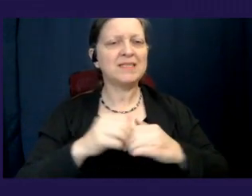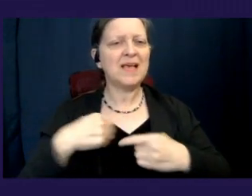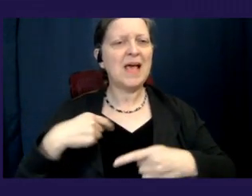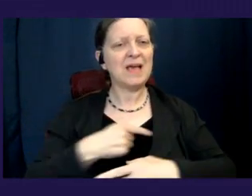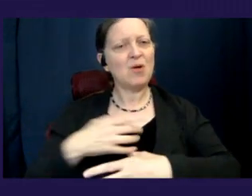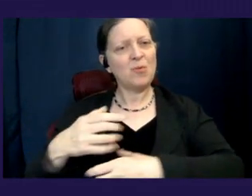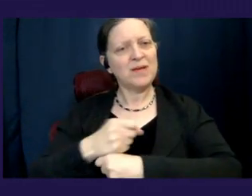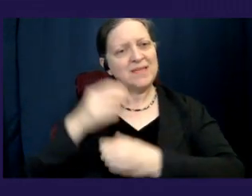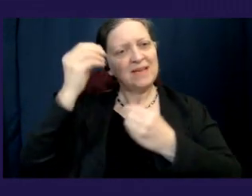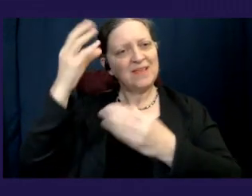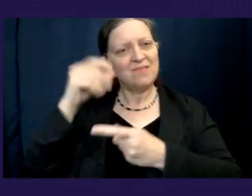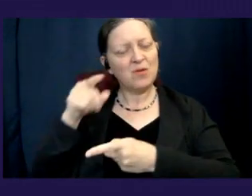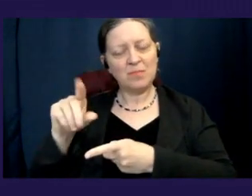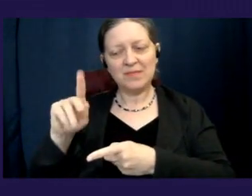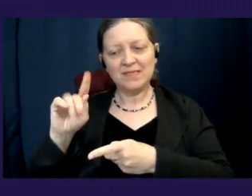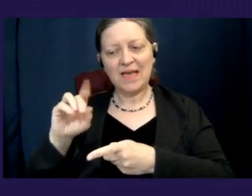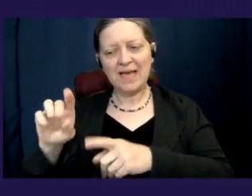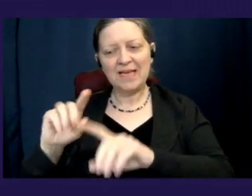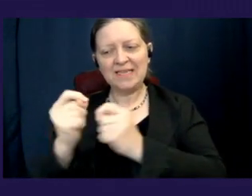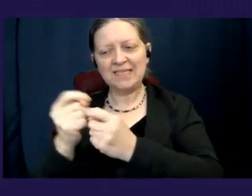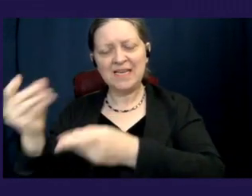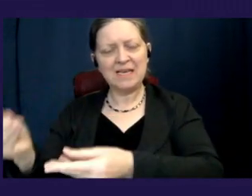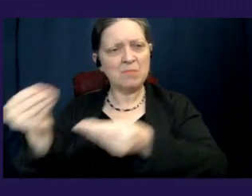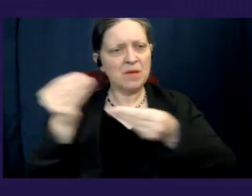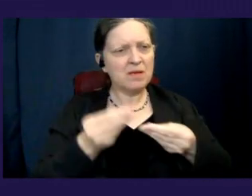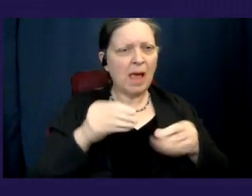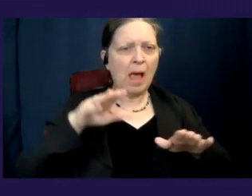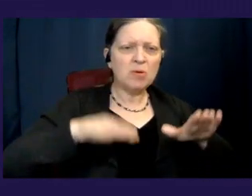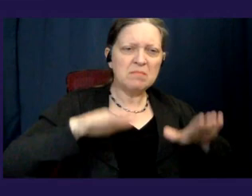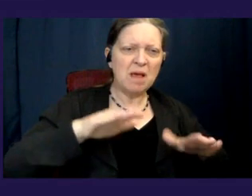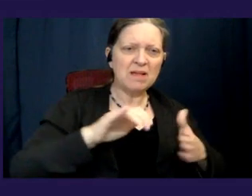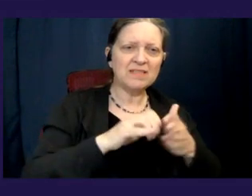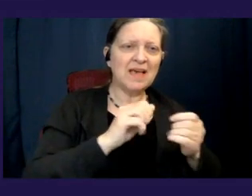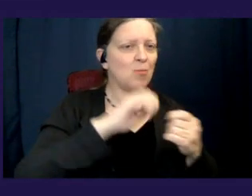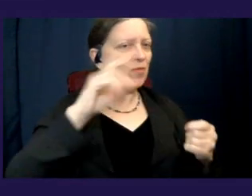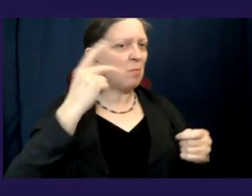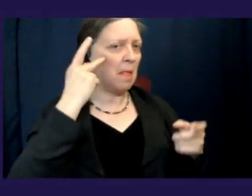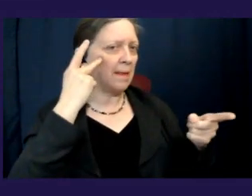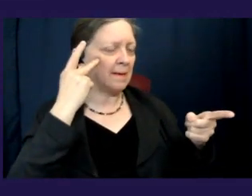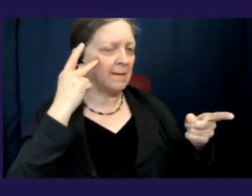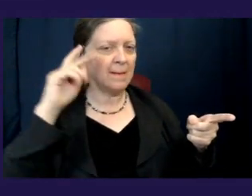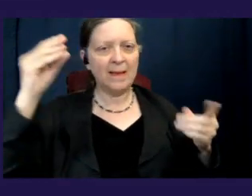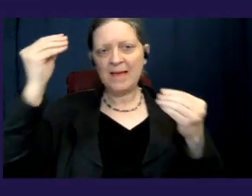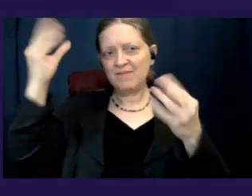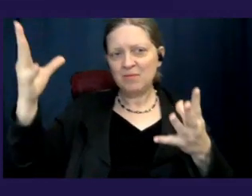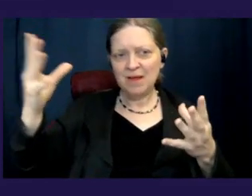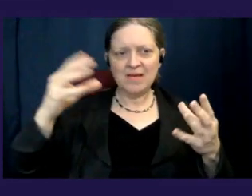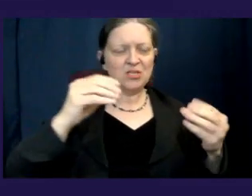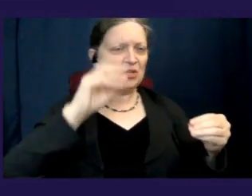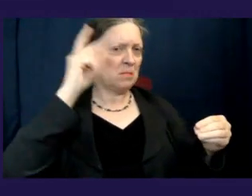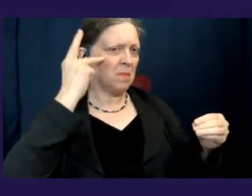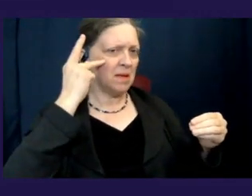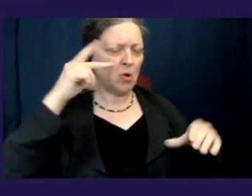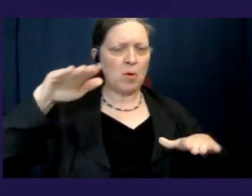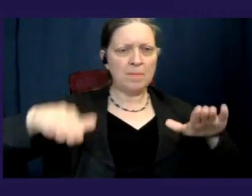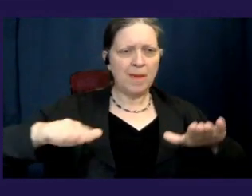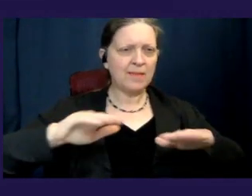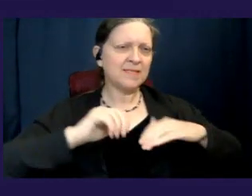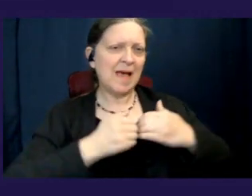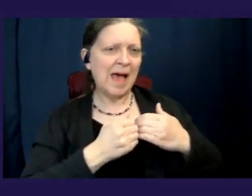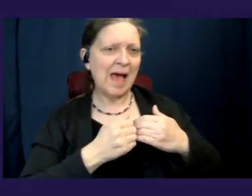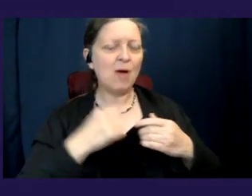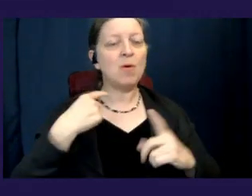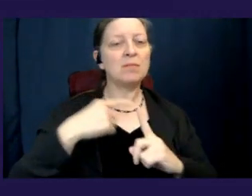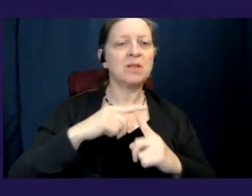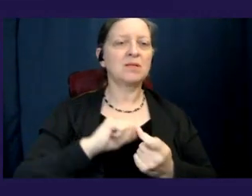to the information and balance that with the political nature in which we work, as well as with our state and local entities to be able to translate that? Everyone